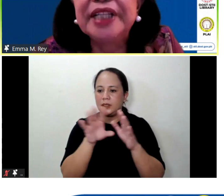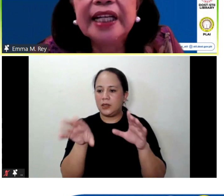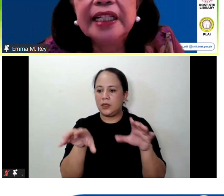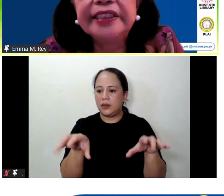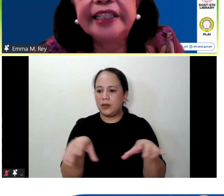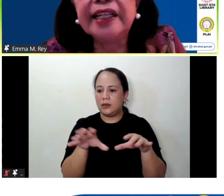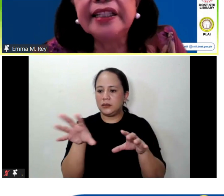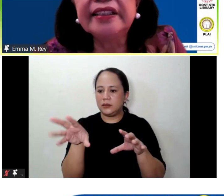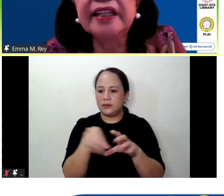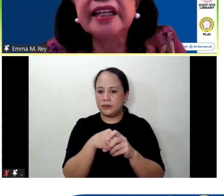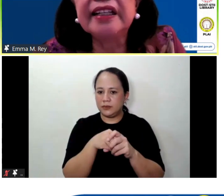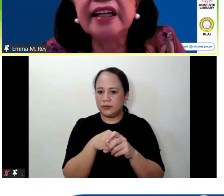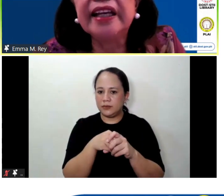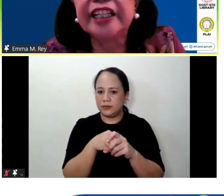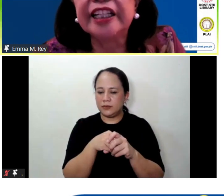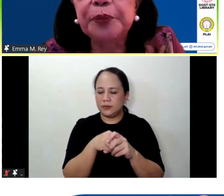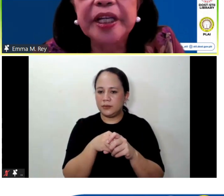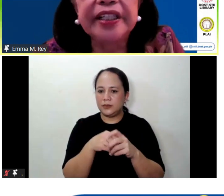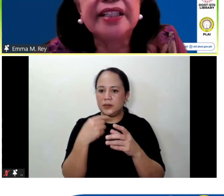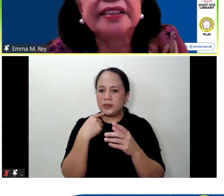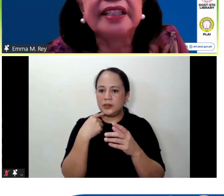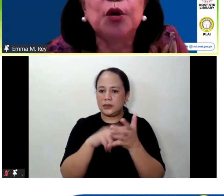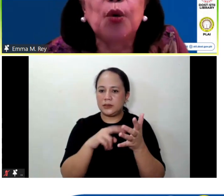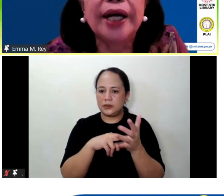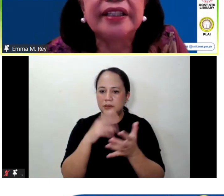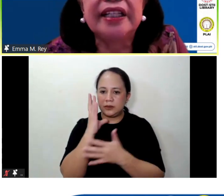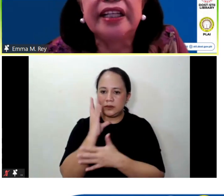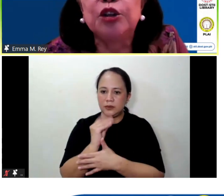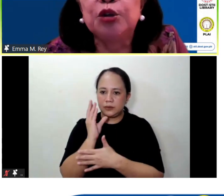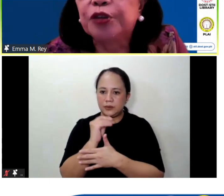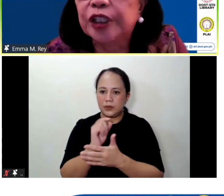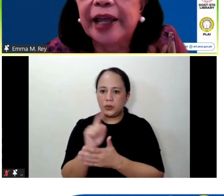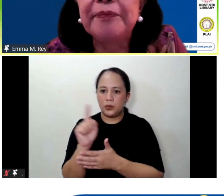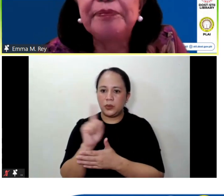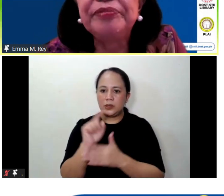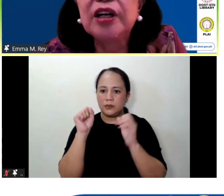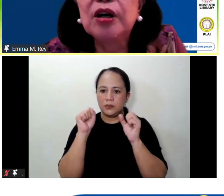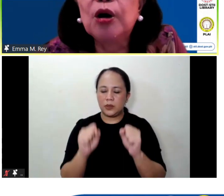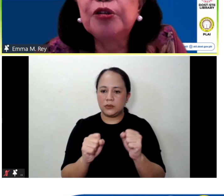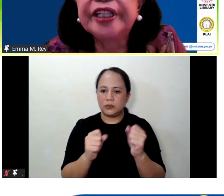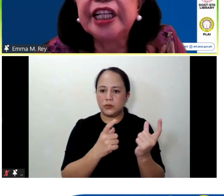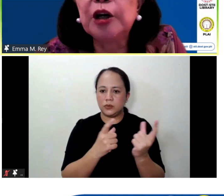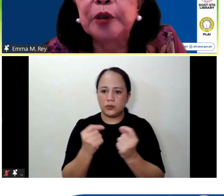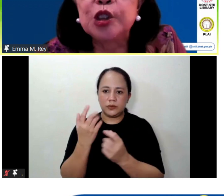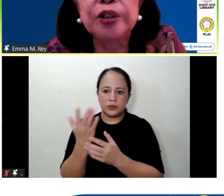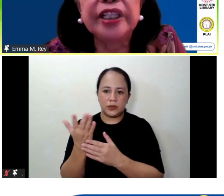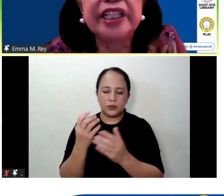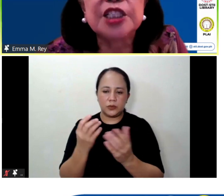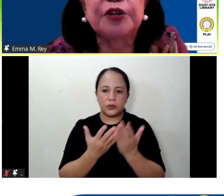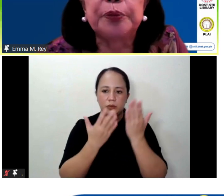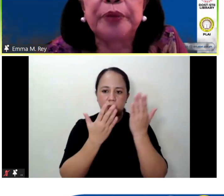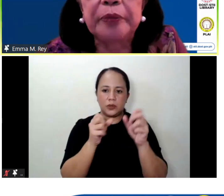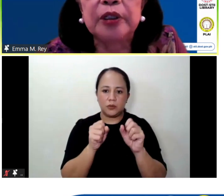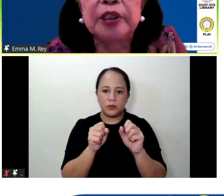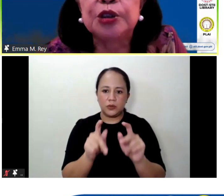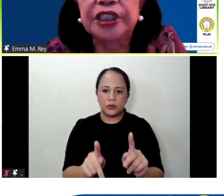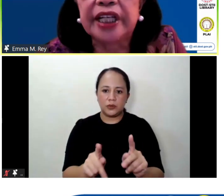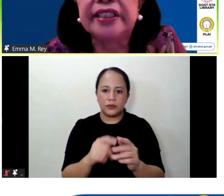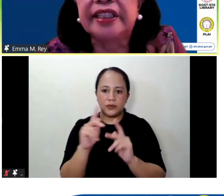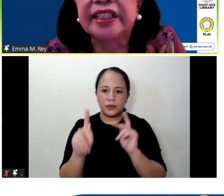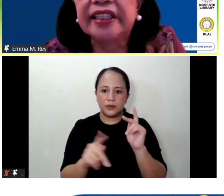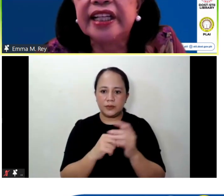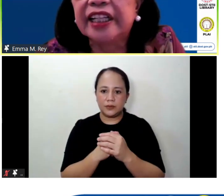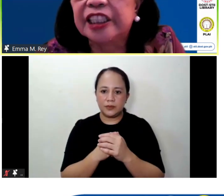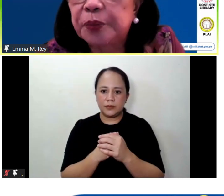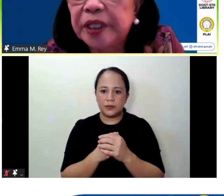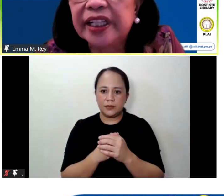intervention, selling the reading experience and what it can do for them, offering opportunities for people to share